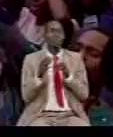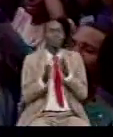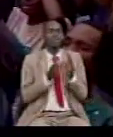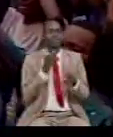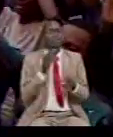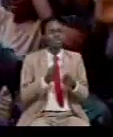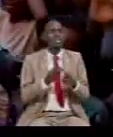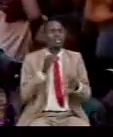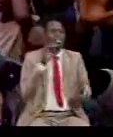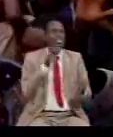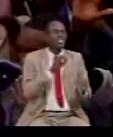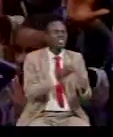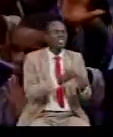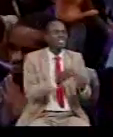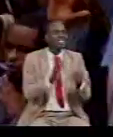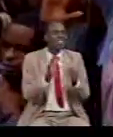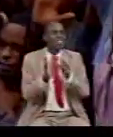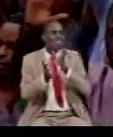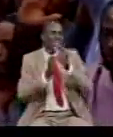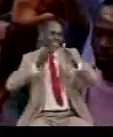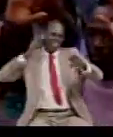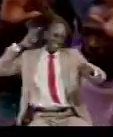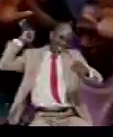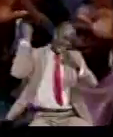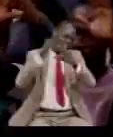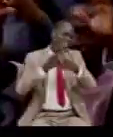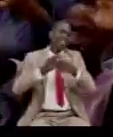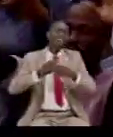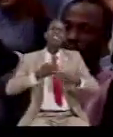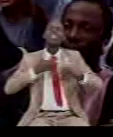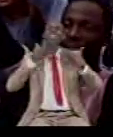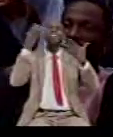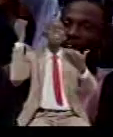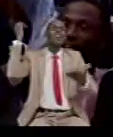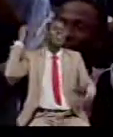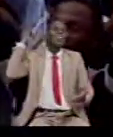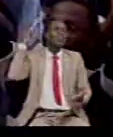In Jesus' name we pray.